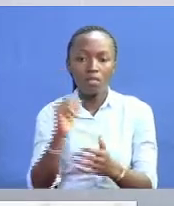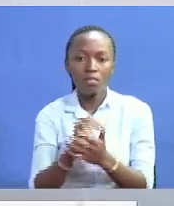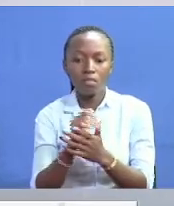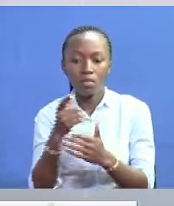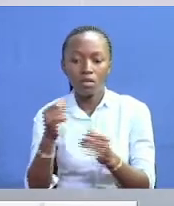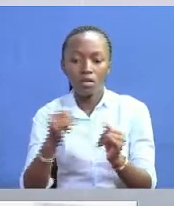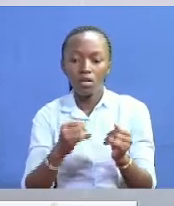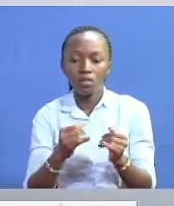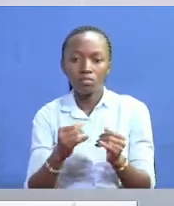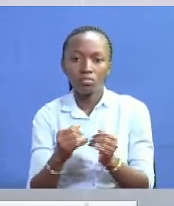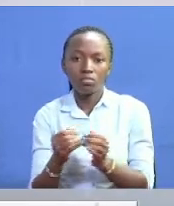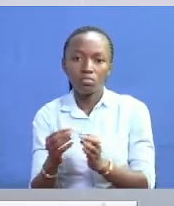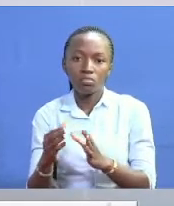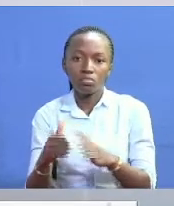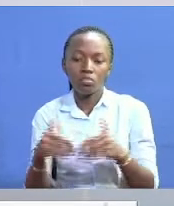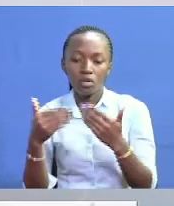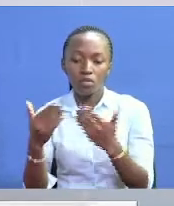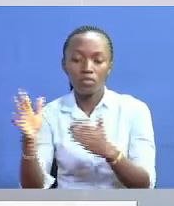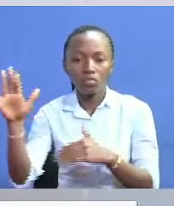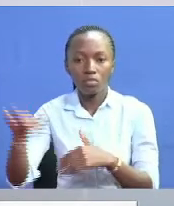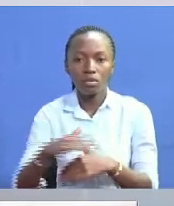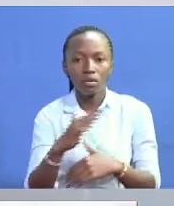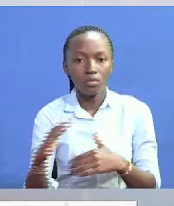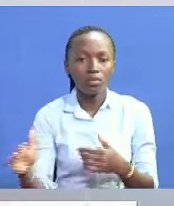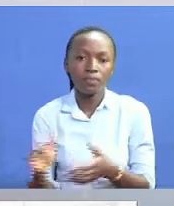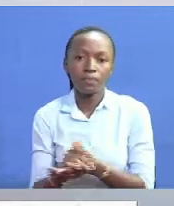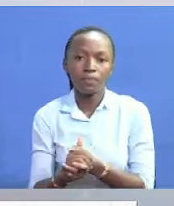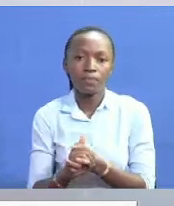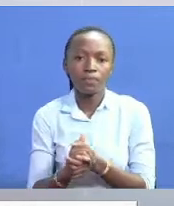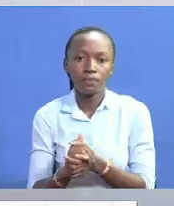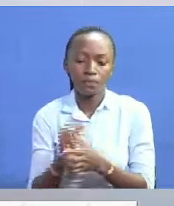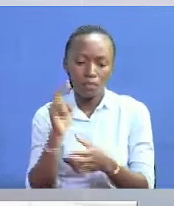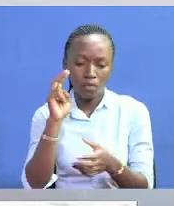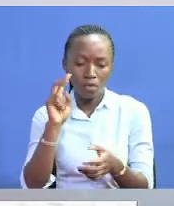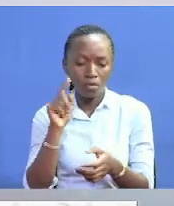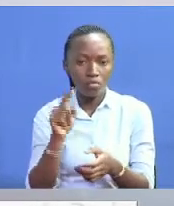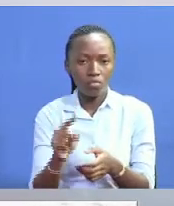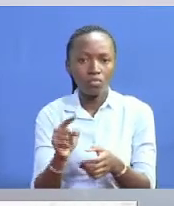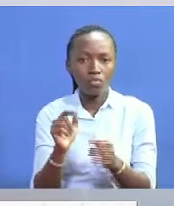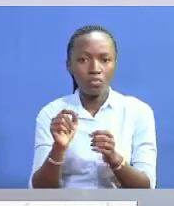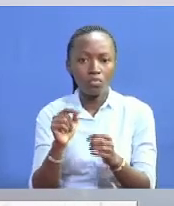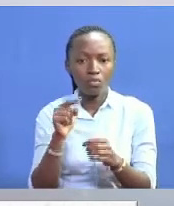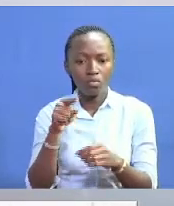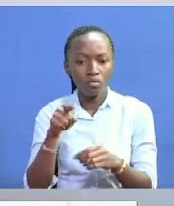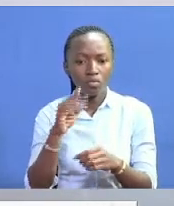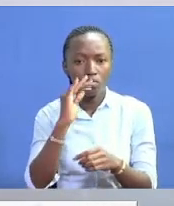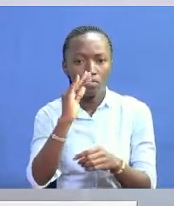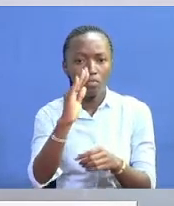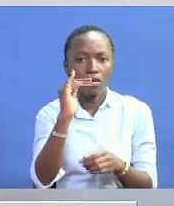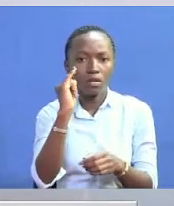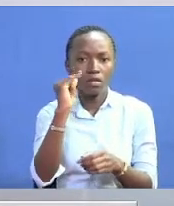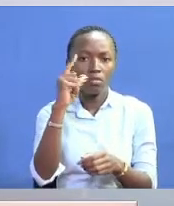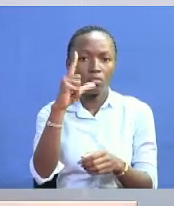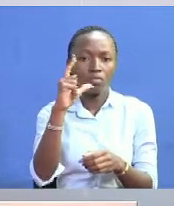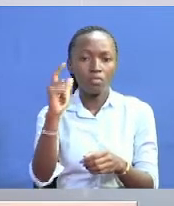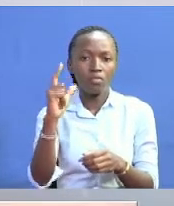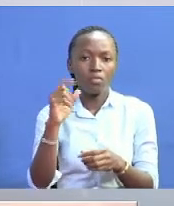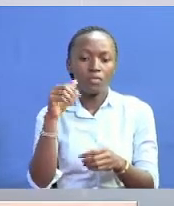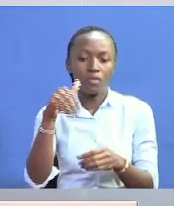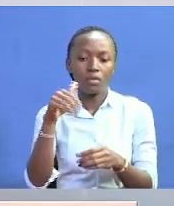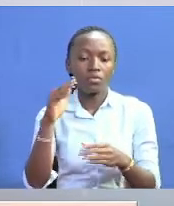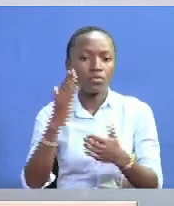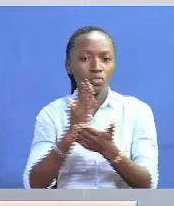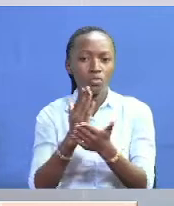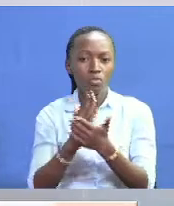So looking at this bill, did it satisfy the needs that it intended to satisfy? And then, was